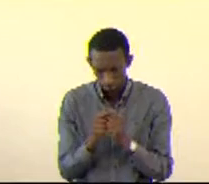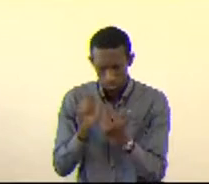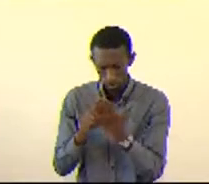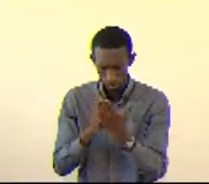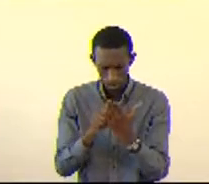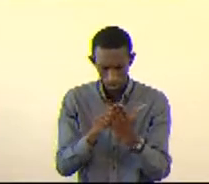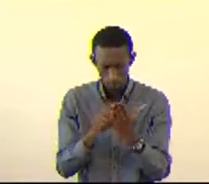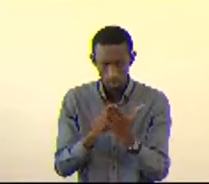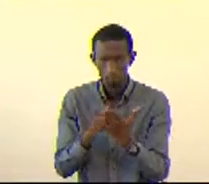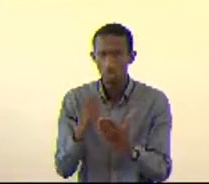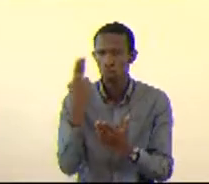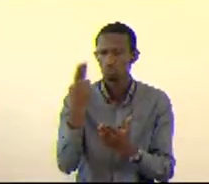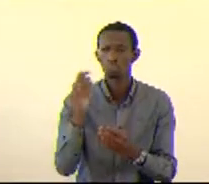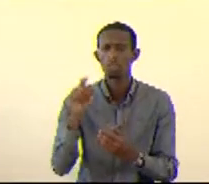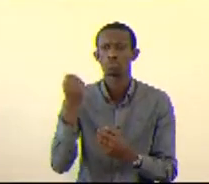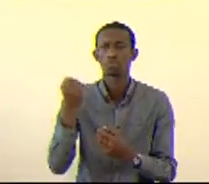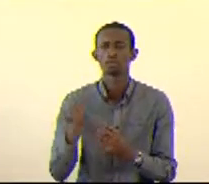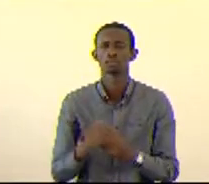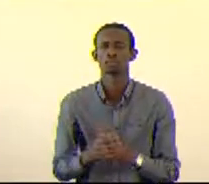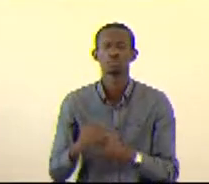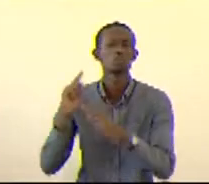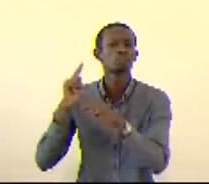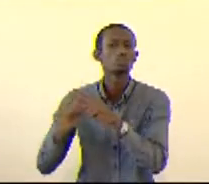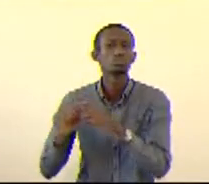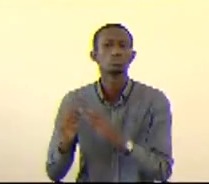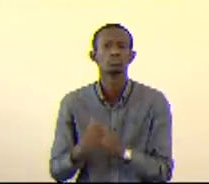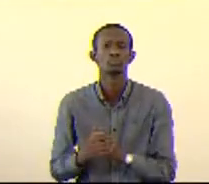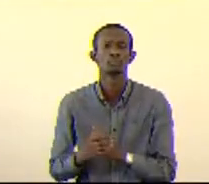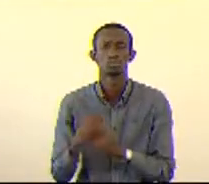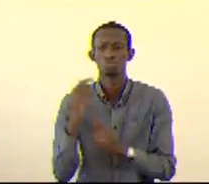have 2.5 times